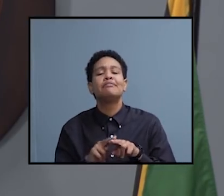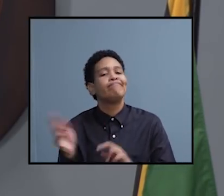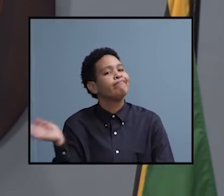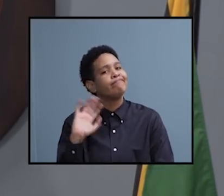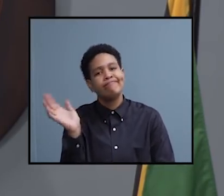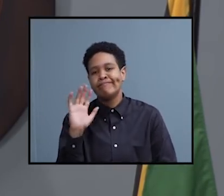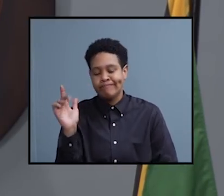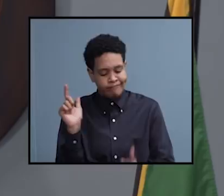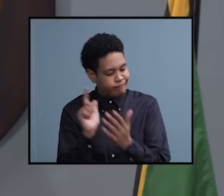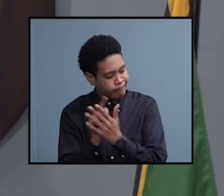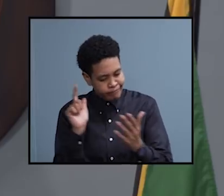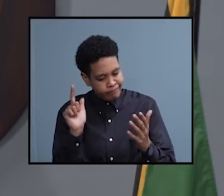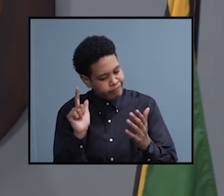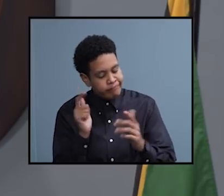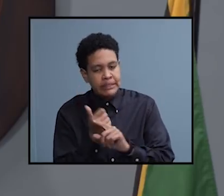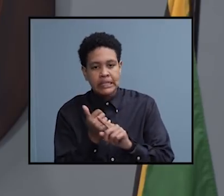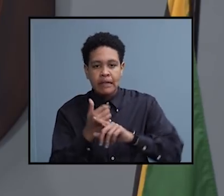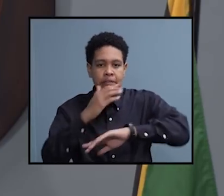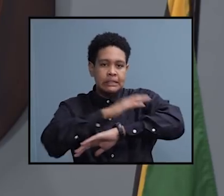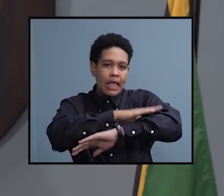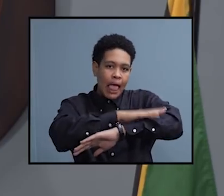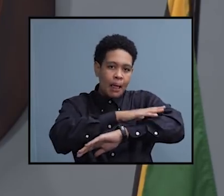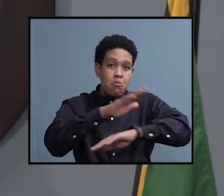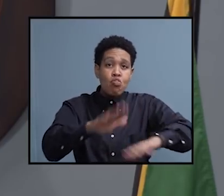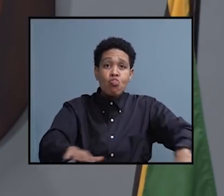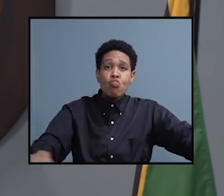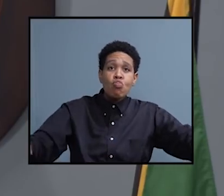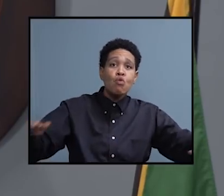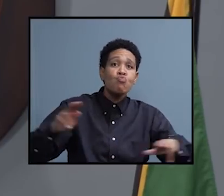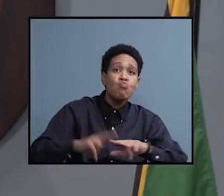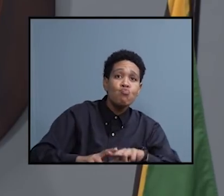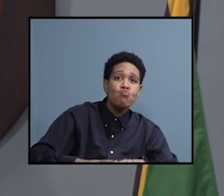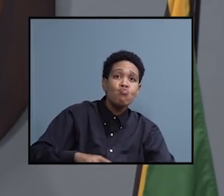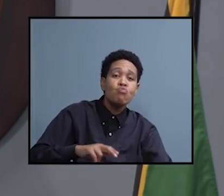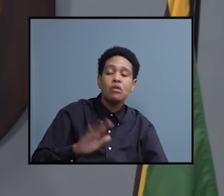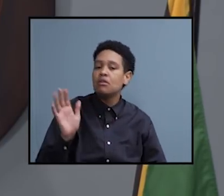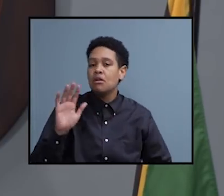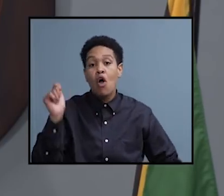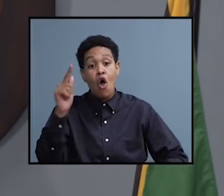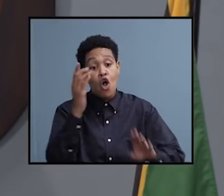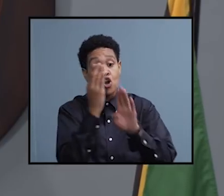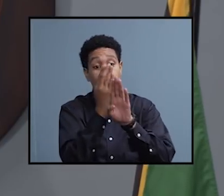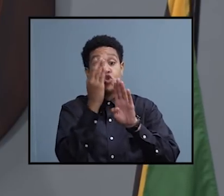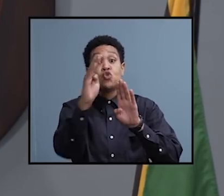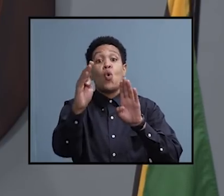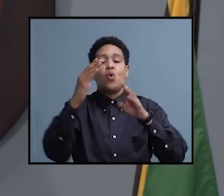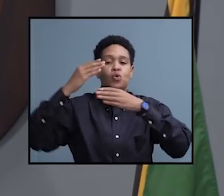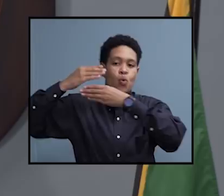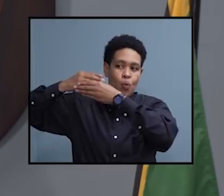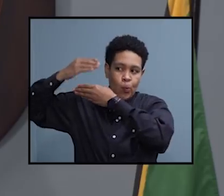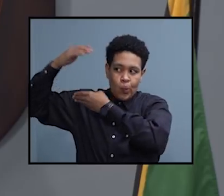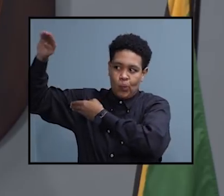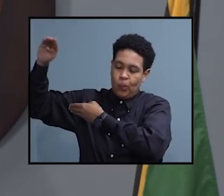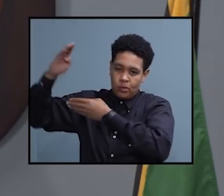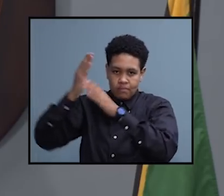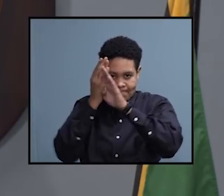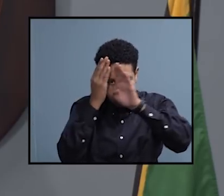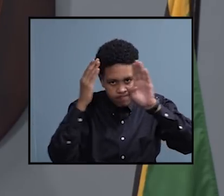or chairs, or tables inside the bar. All doors and windows must be